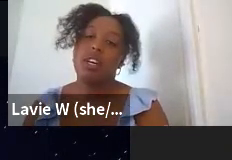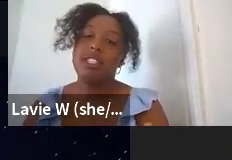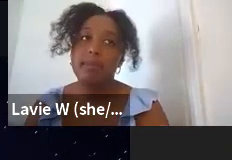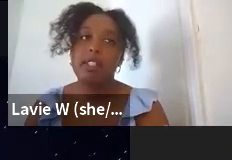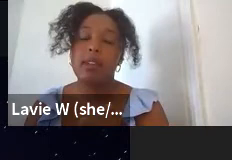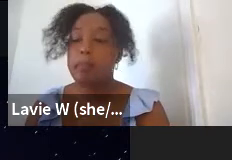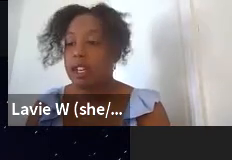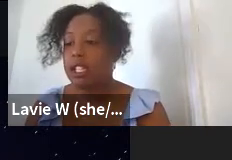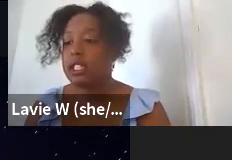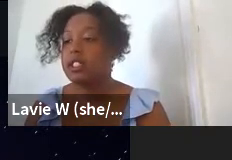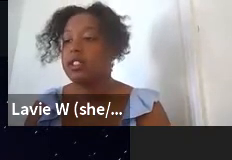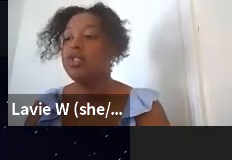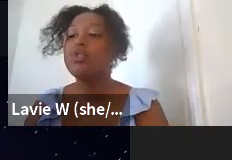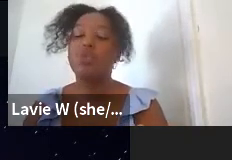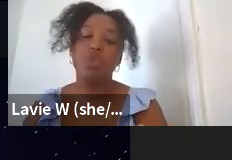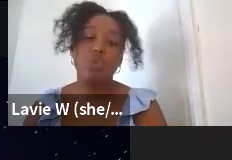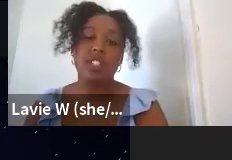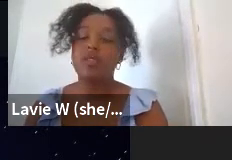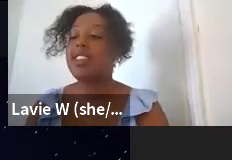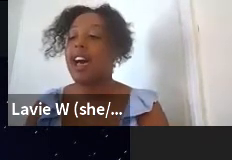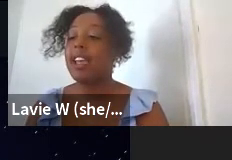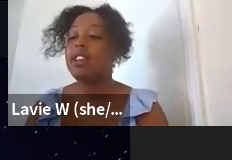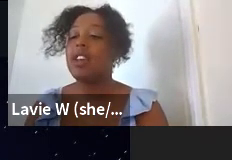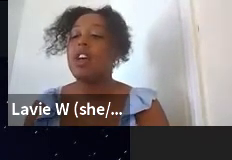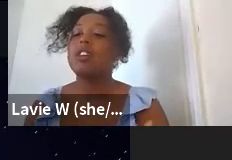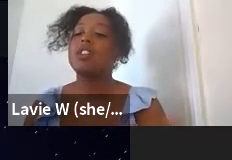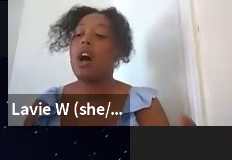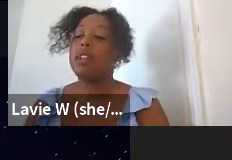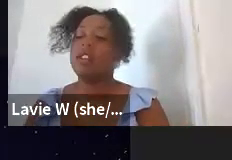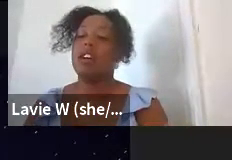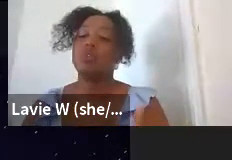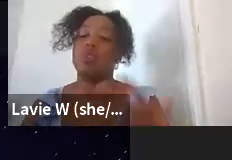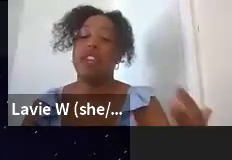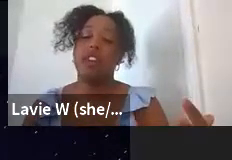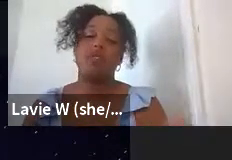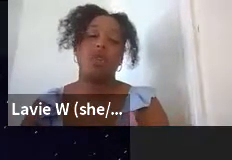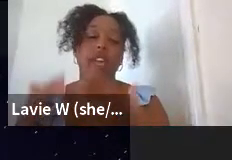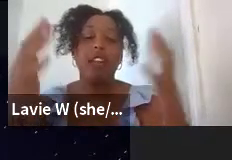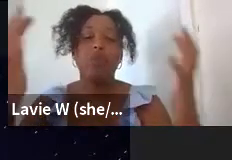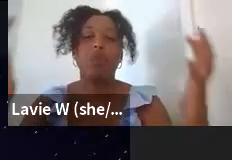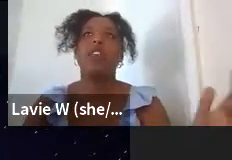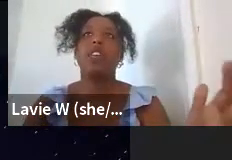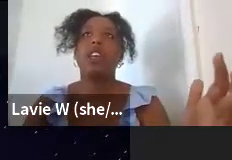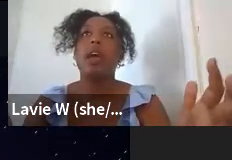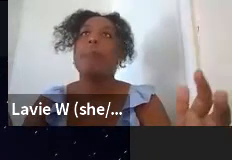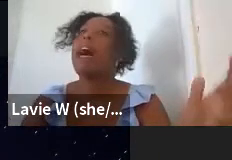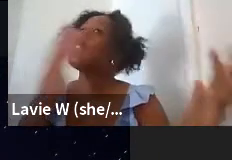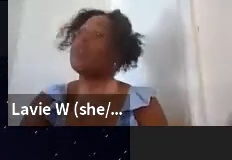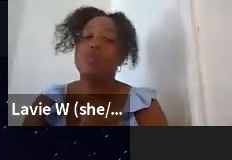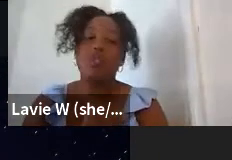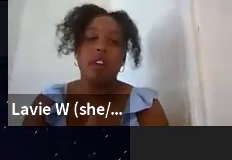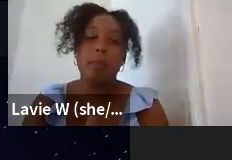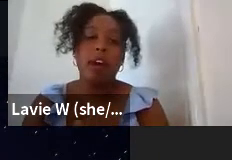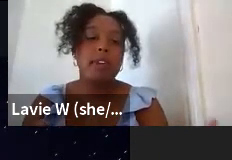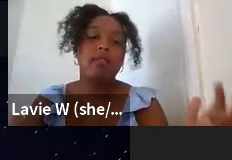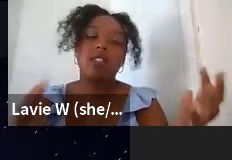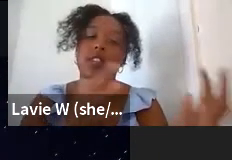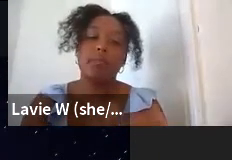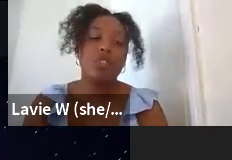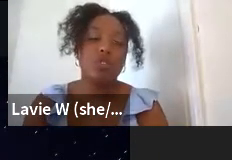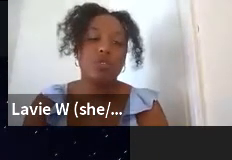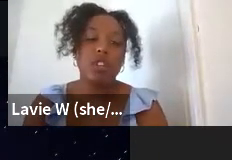to attempt to build new truths outside the dominant cultural narrative. So again, if we're thinking back to Sarah